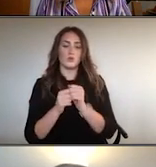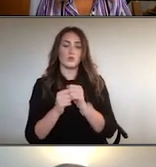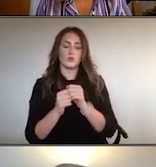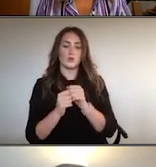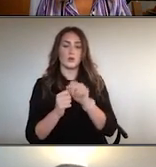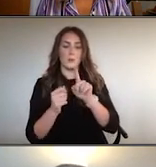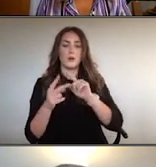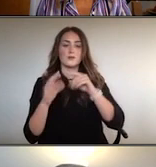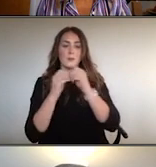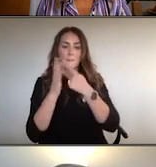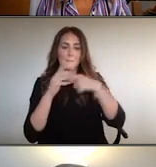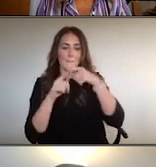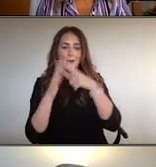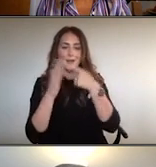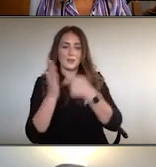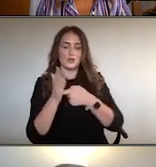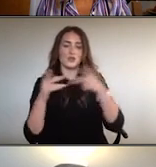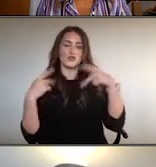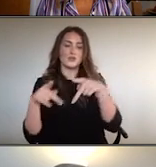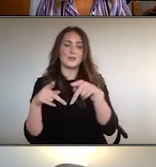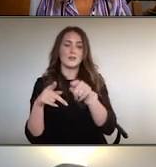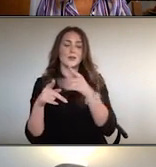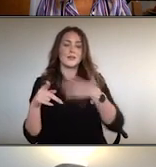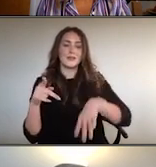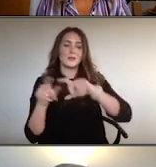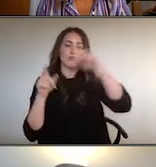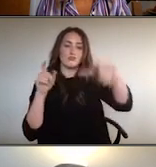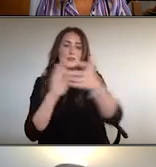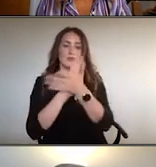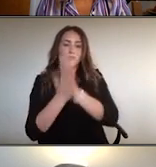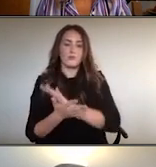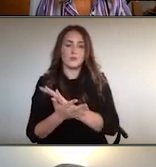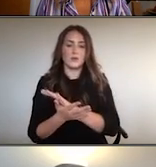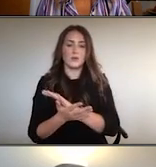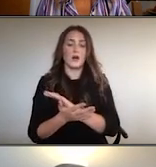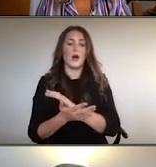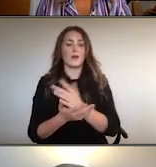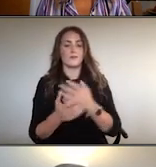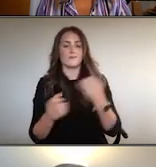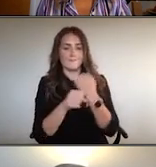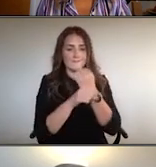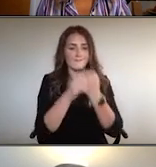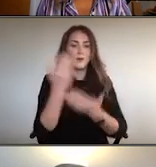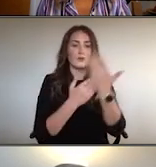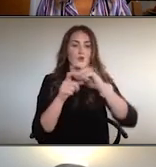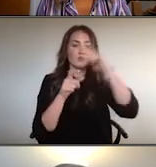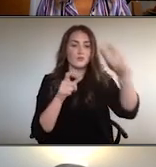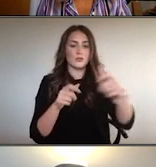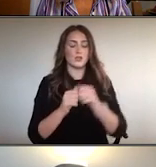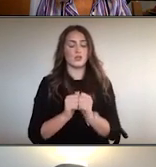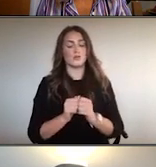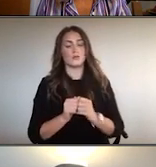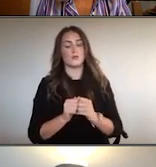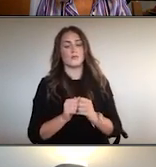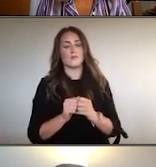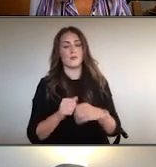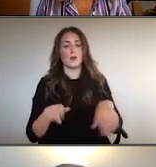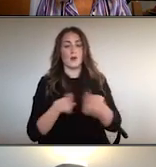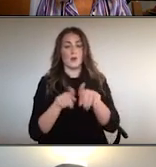the demolition of the Rectory Road Bridge and construction of the new bridge, and also the demolition of the